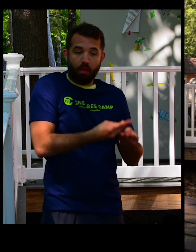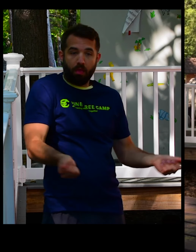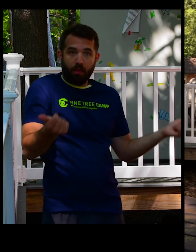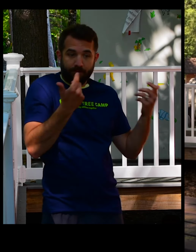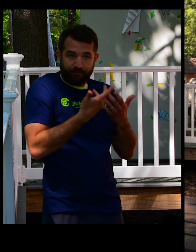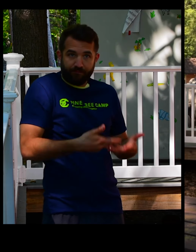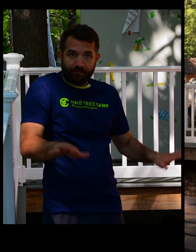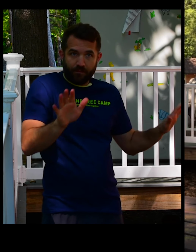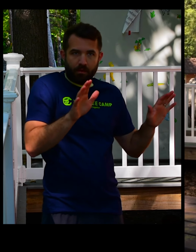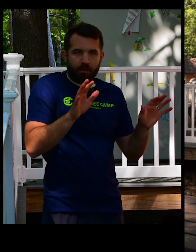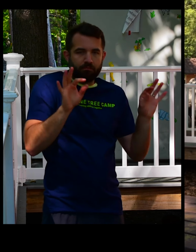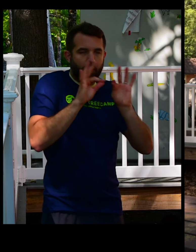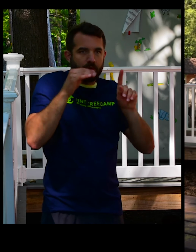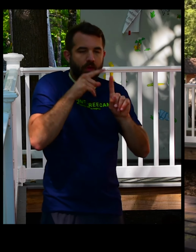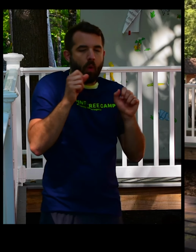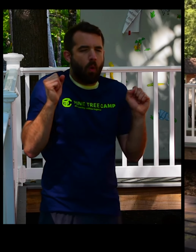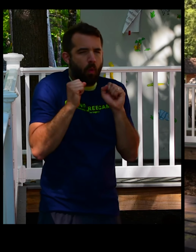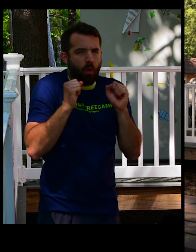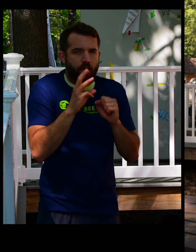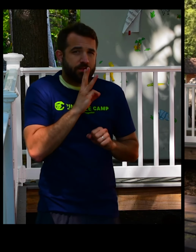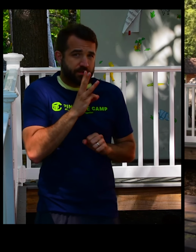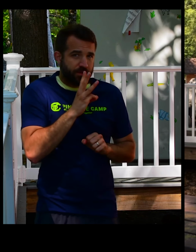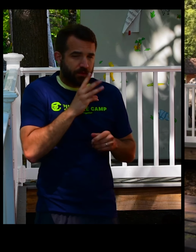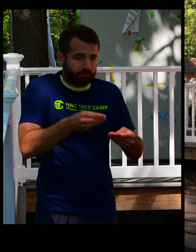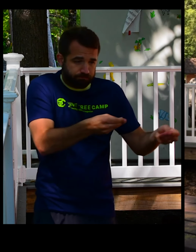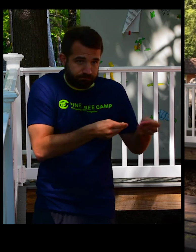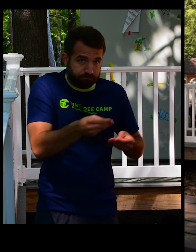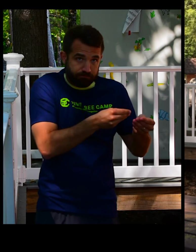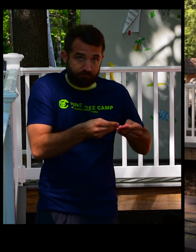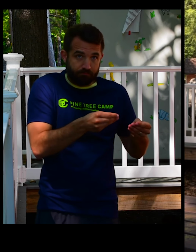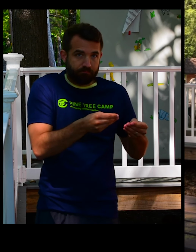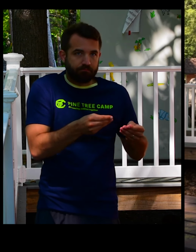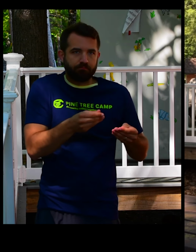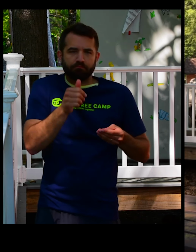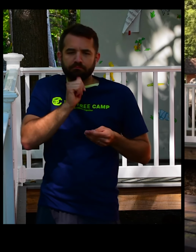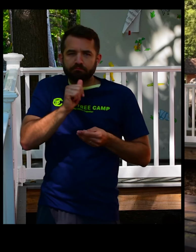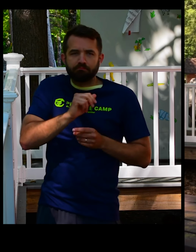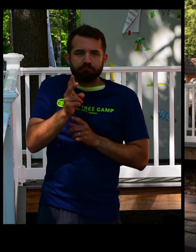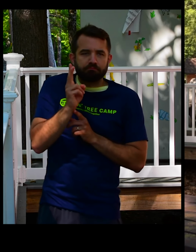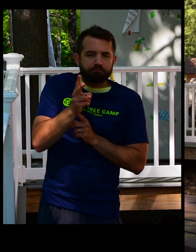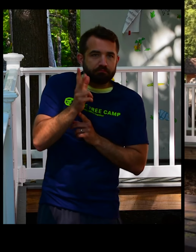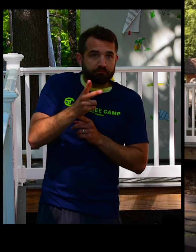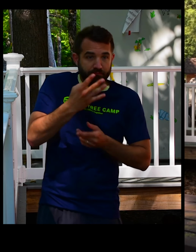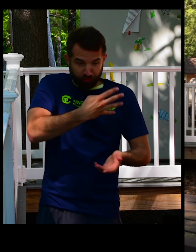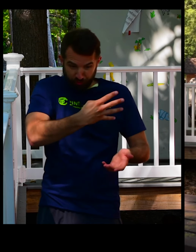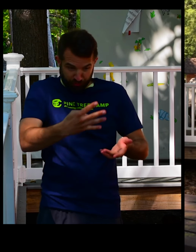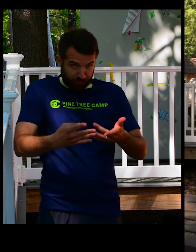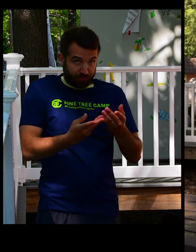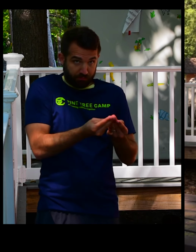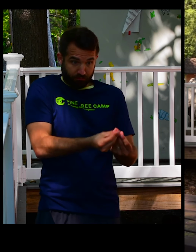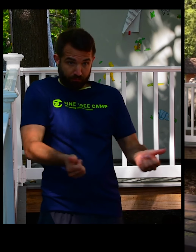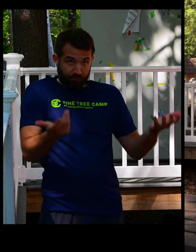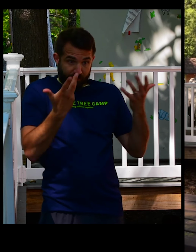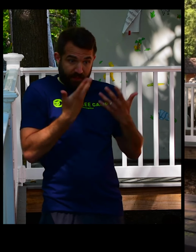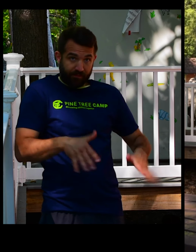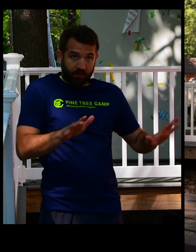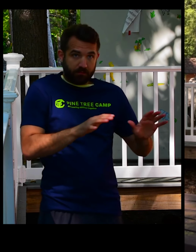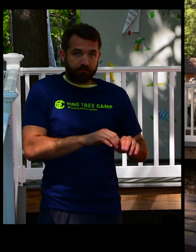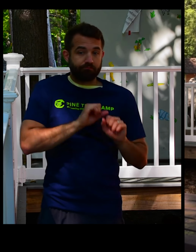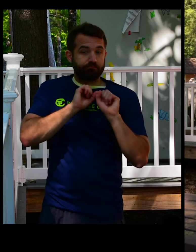This may take a few minutes, so just be patient and just wait till you can no longer see the dye. Once that is done, you can go and put your shirt in your